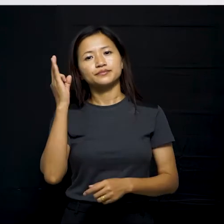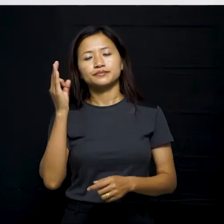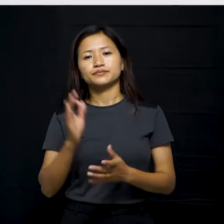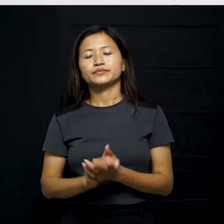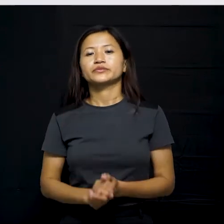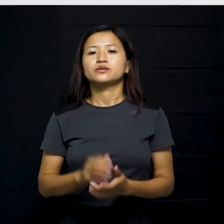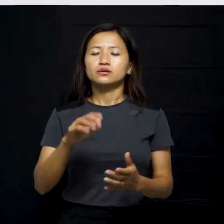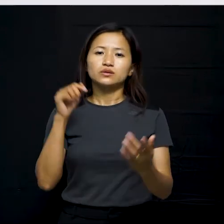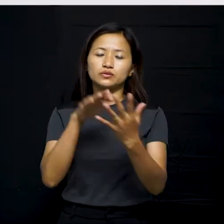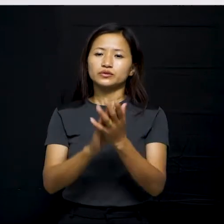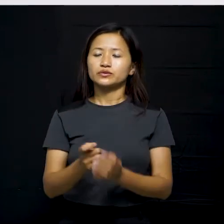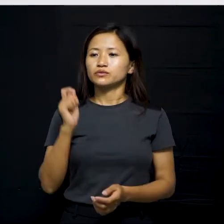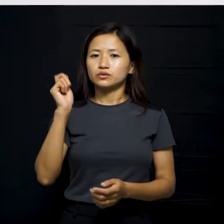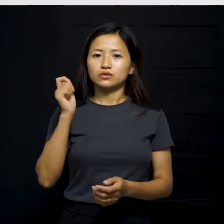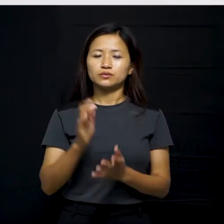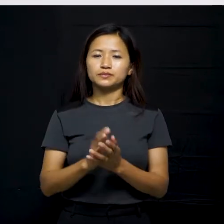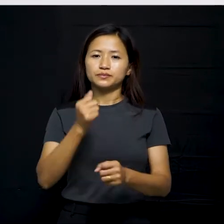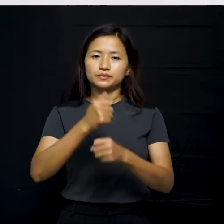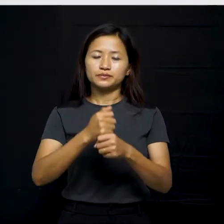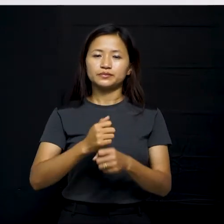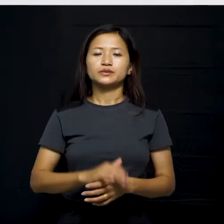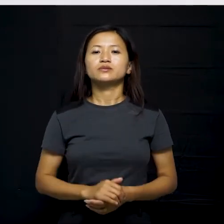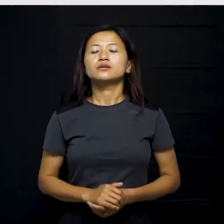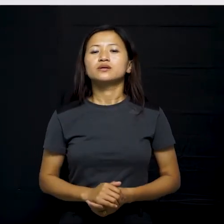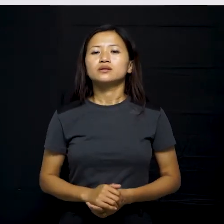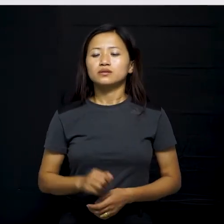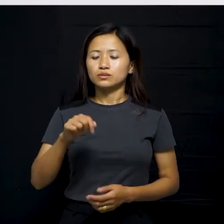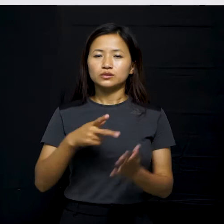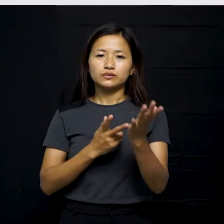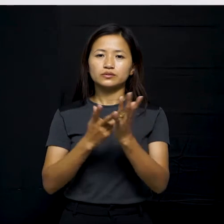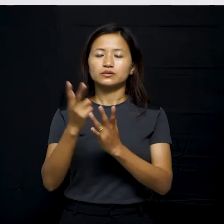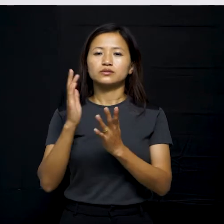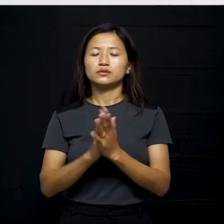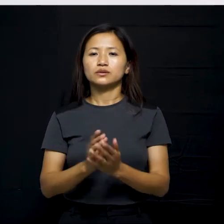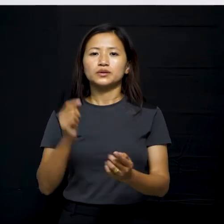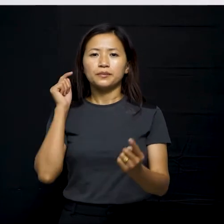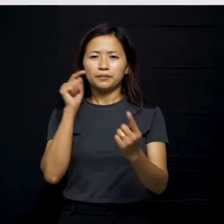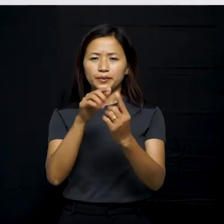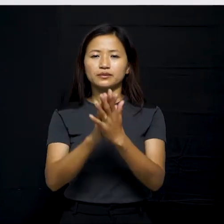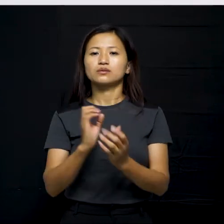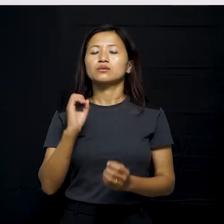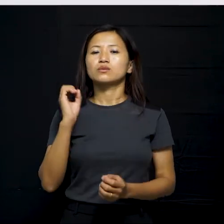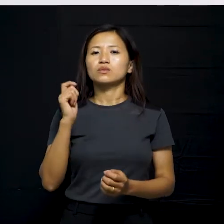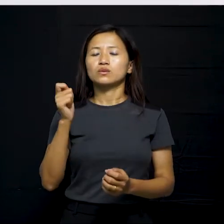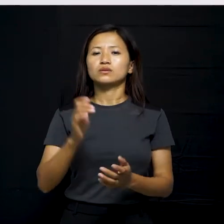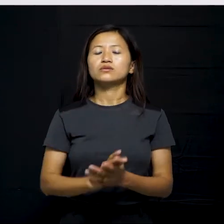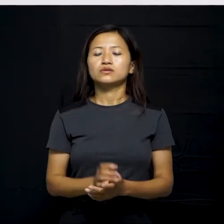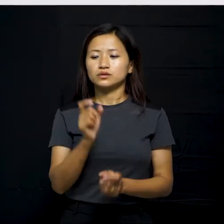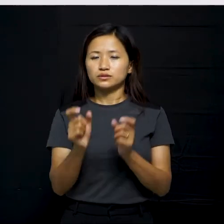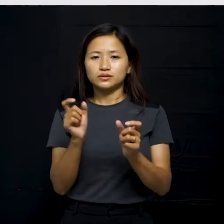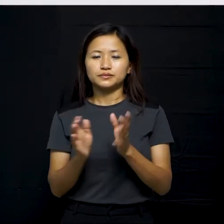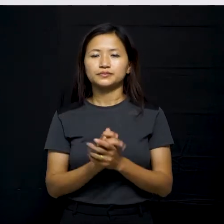opted for the government jobs. However, in most of the villages, still agriculture is the main occupation. So even the festivals